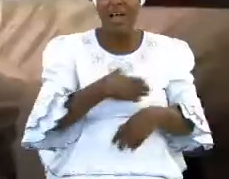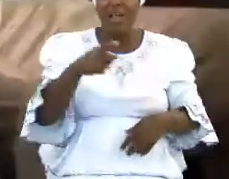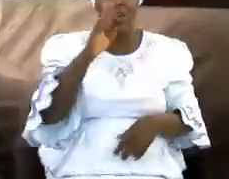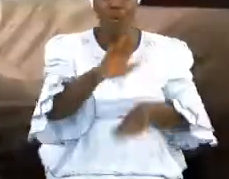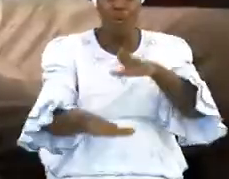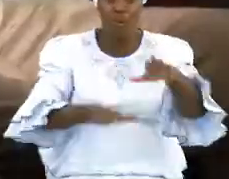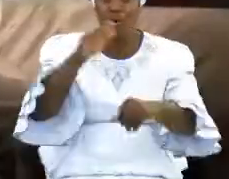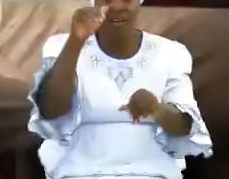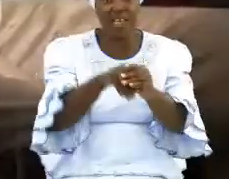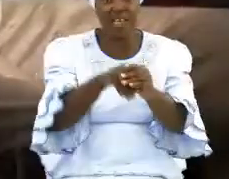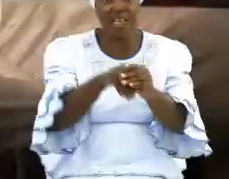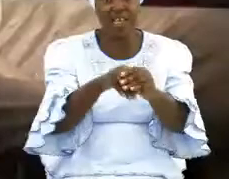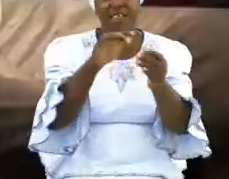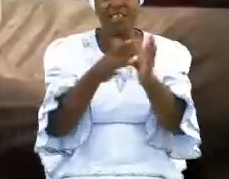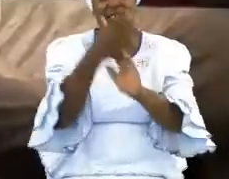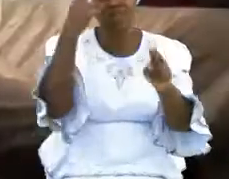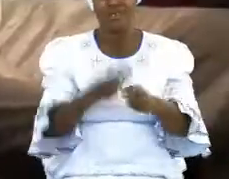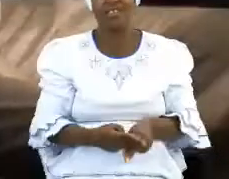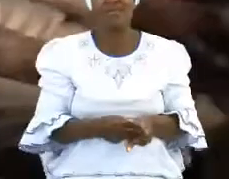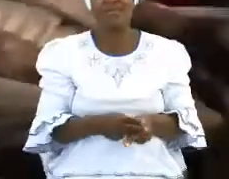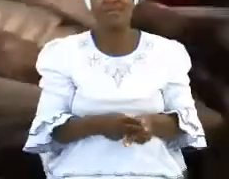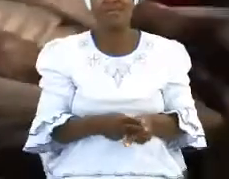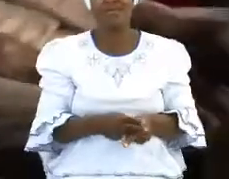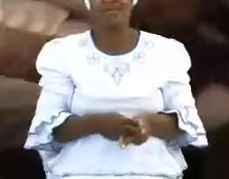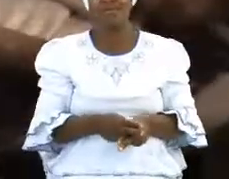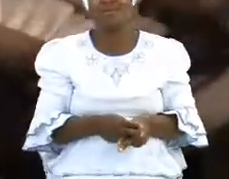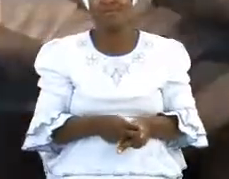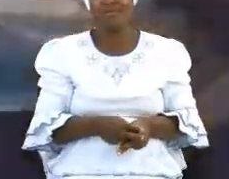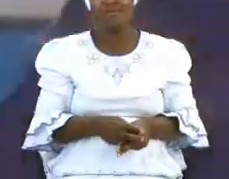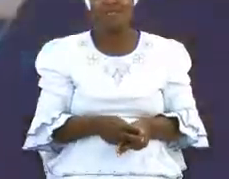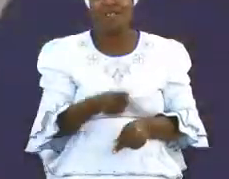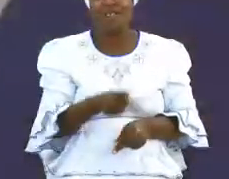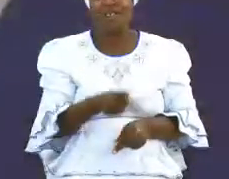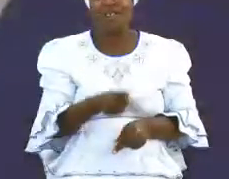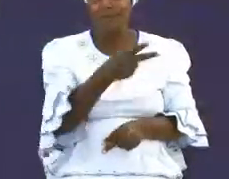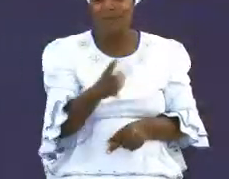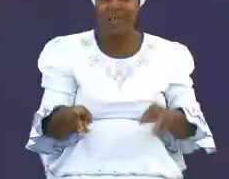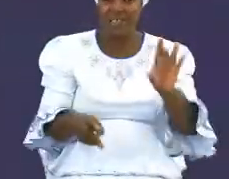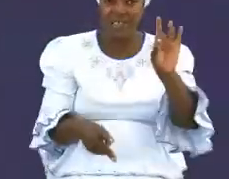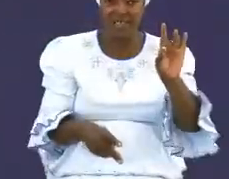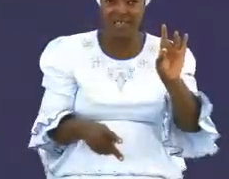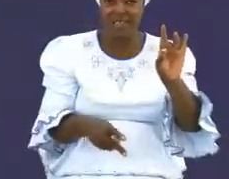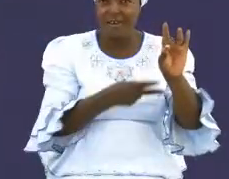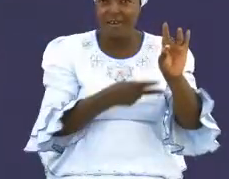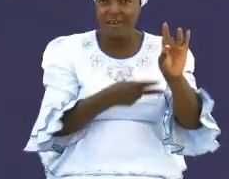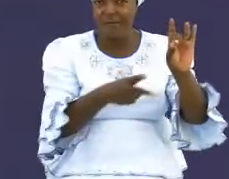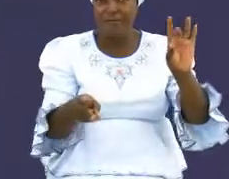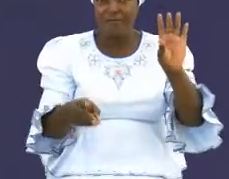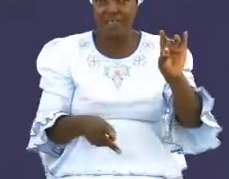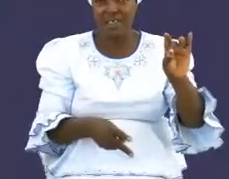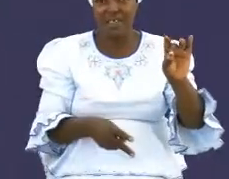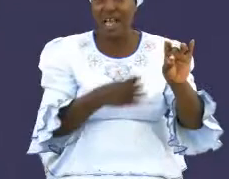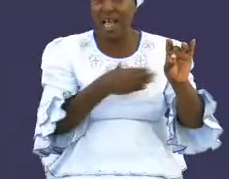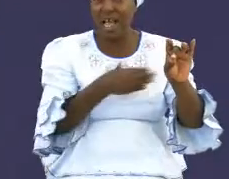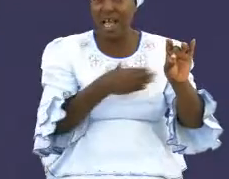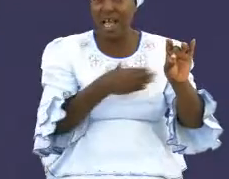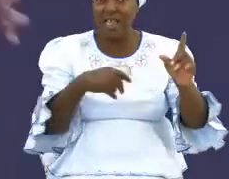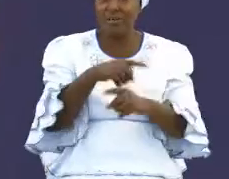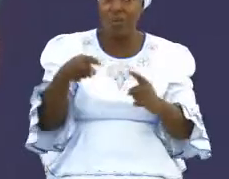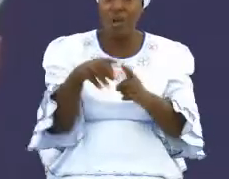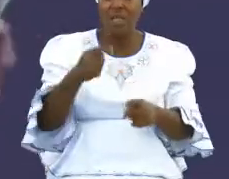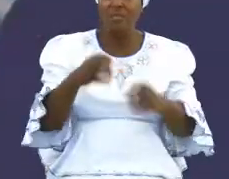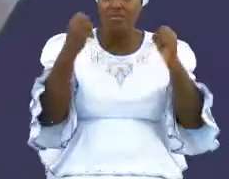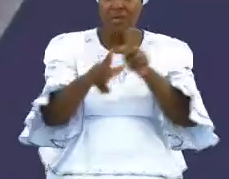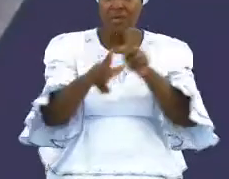Jesus' name. Verse 8, look at verse 8. "And when the multitude